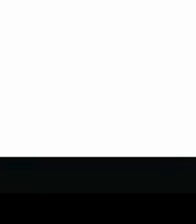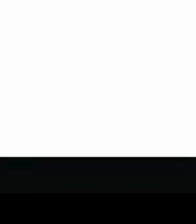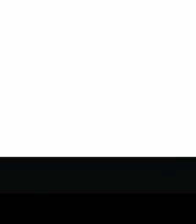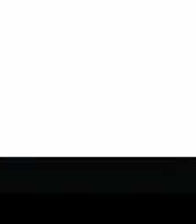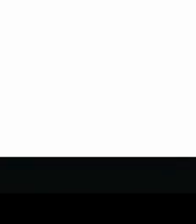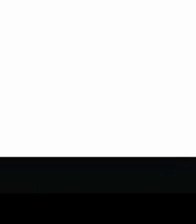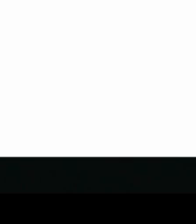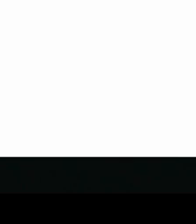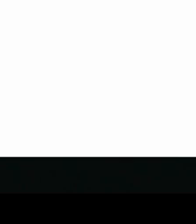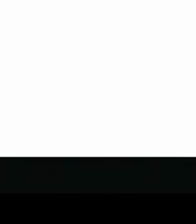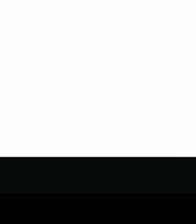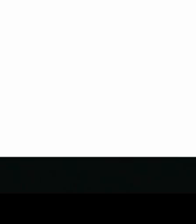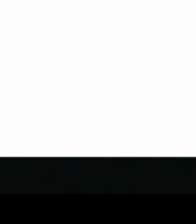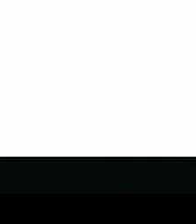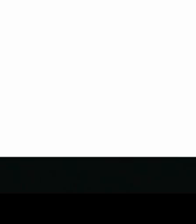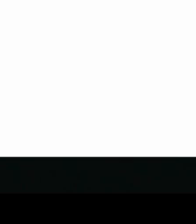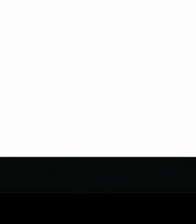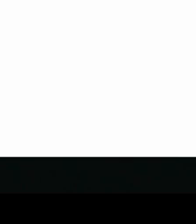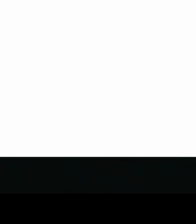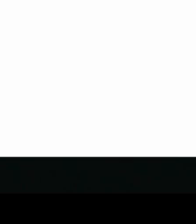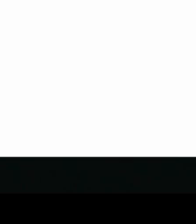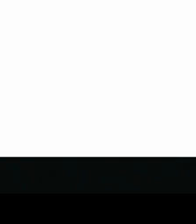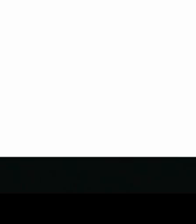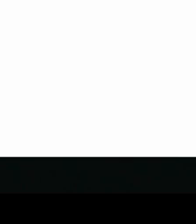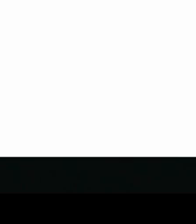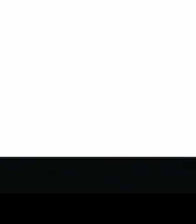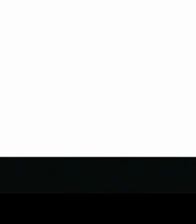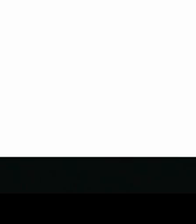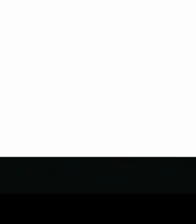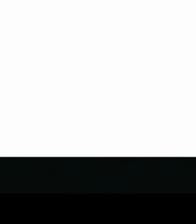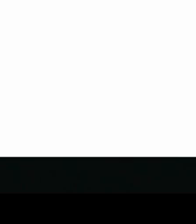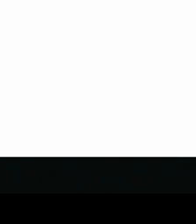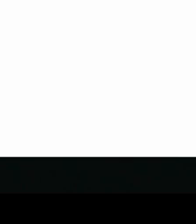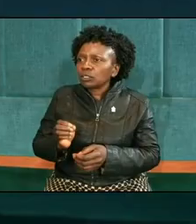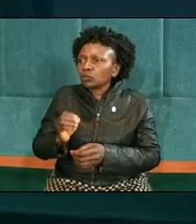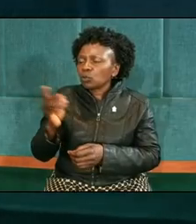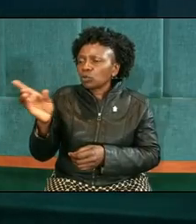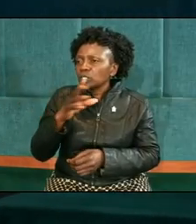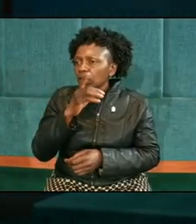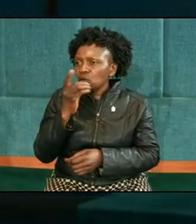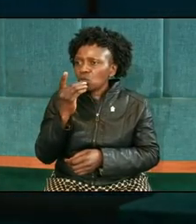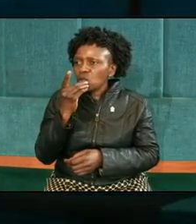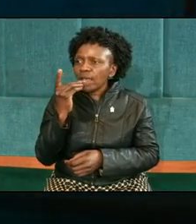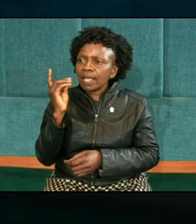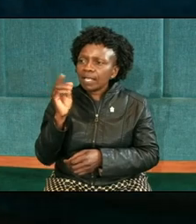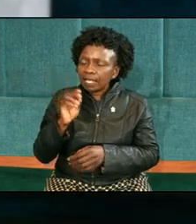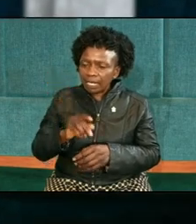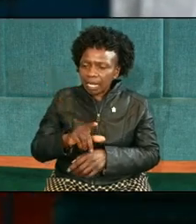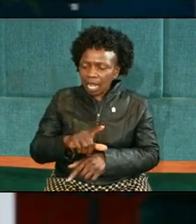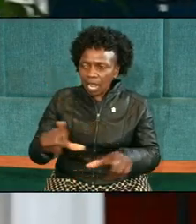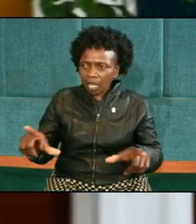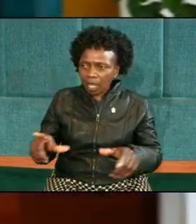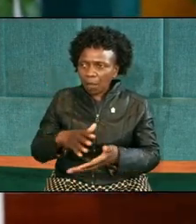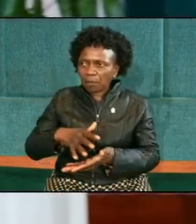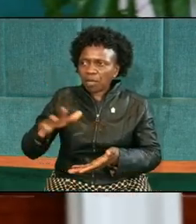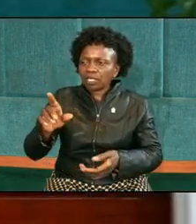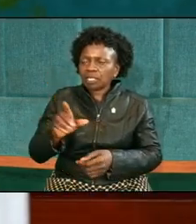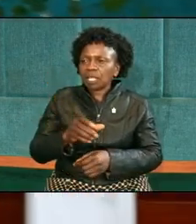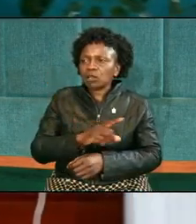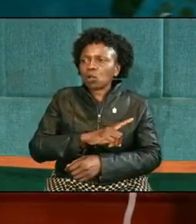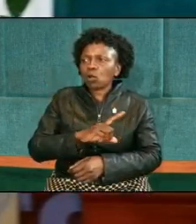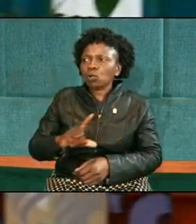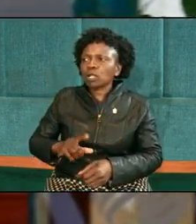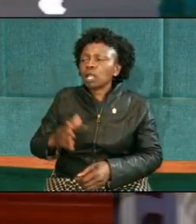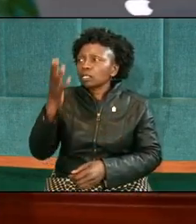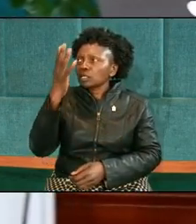and delivered Jonah, commanded the fish, and it vomited Jonah out on dry land. Praise the Lord.